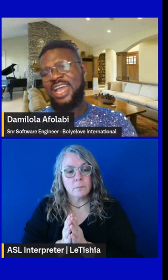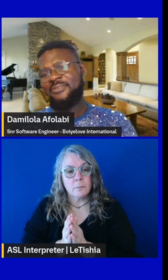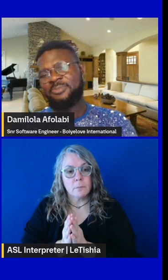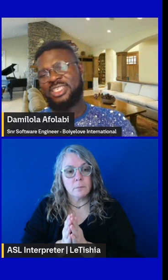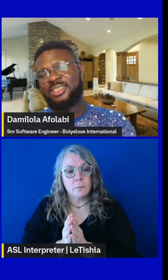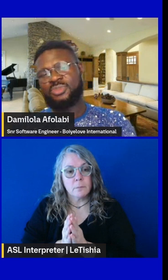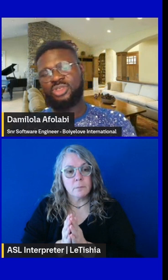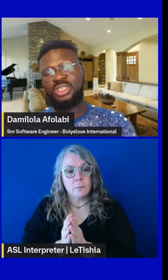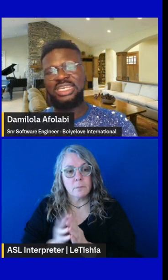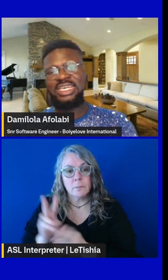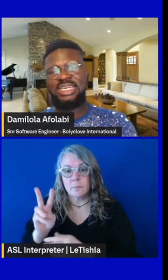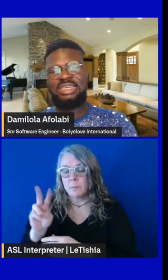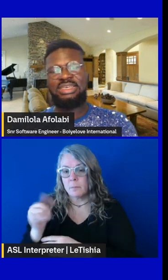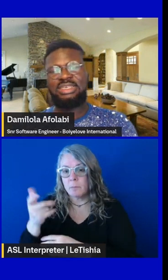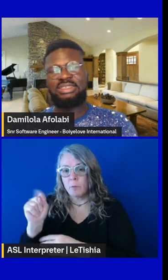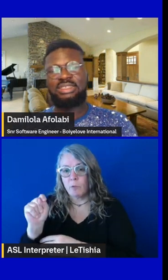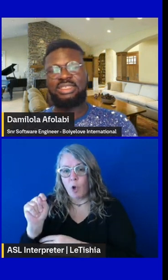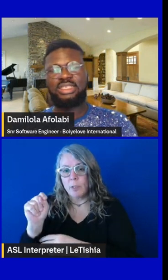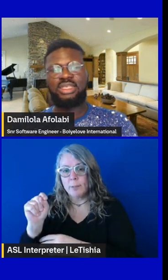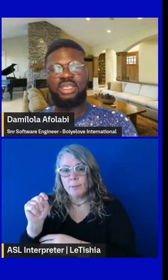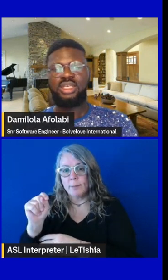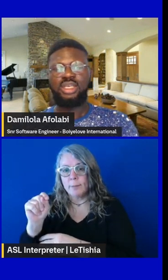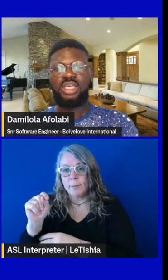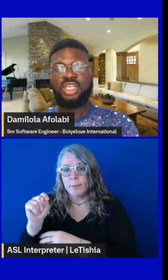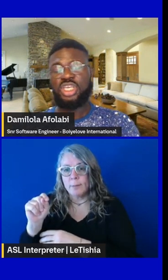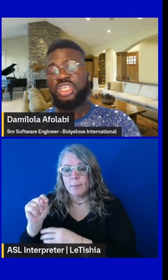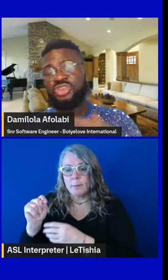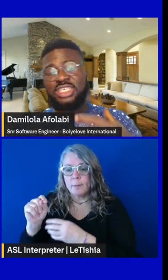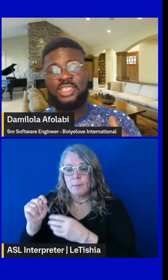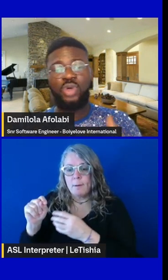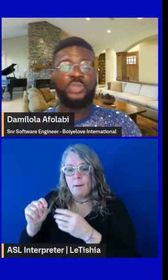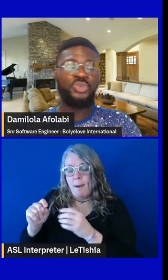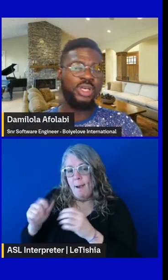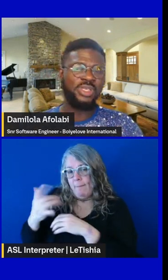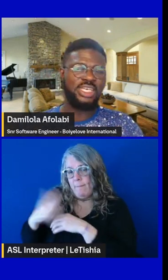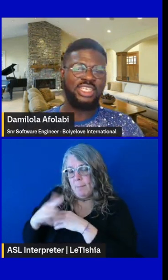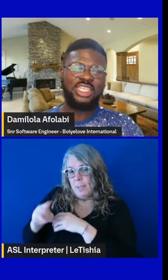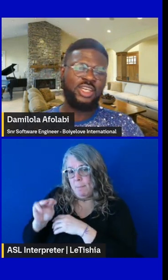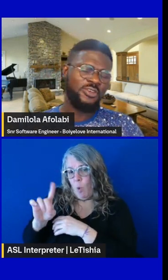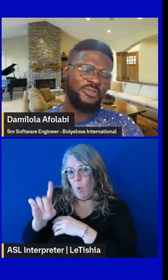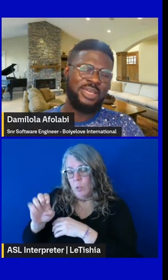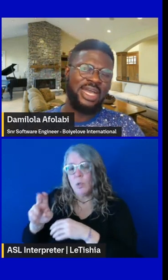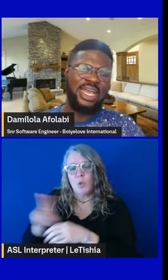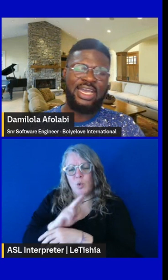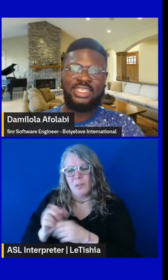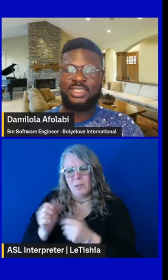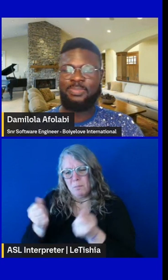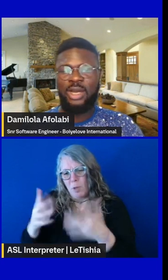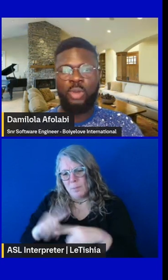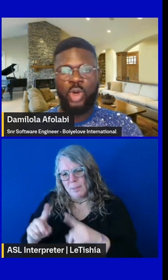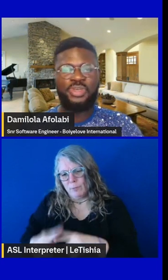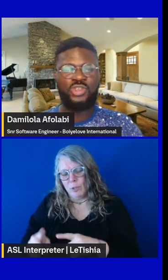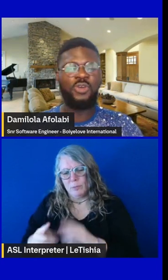Vault's high availability mode is it uses multiple replicas. You can think of them as backup copies of